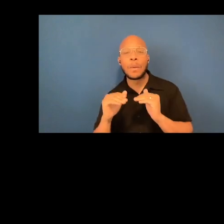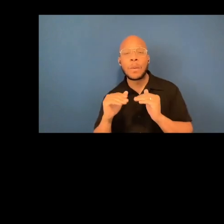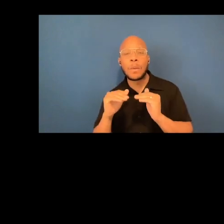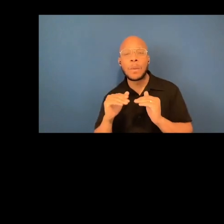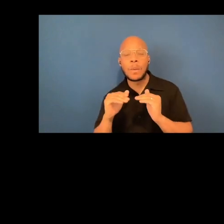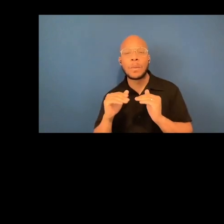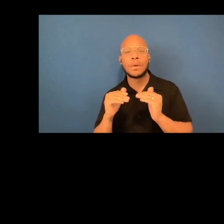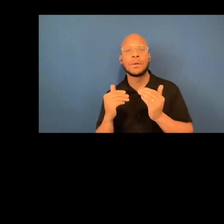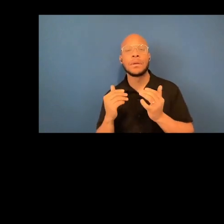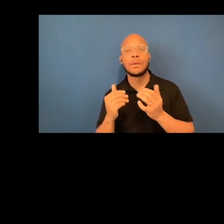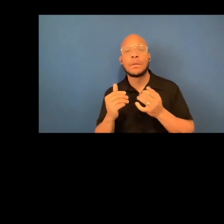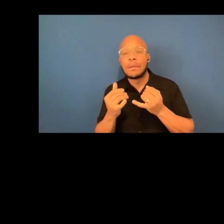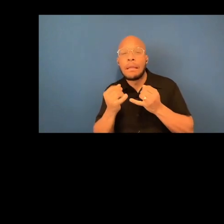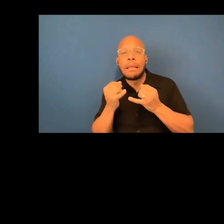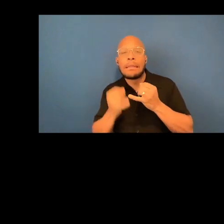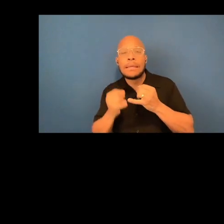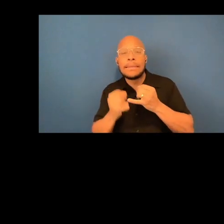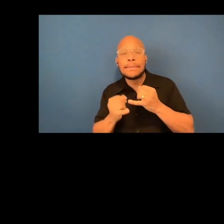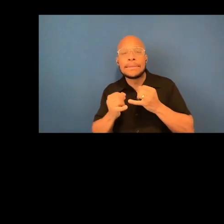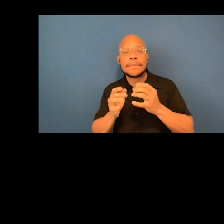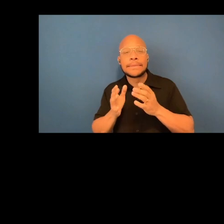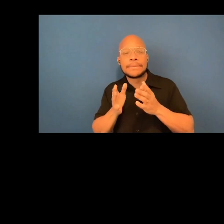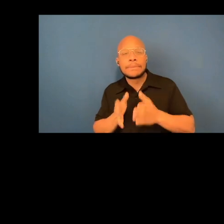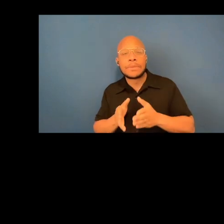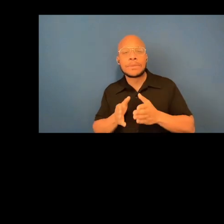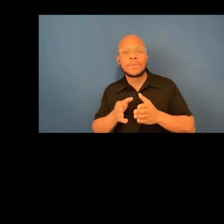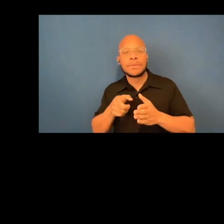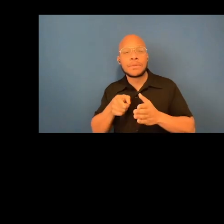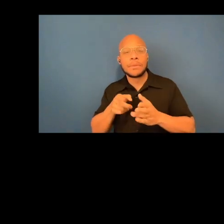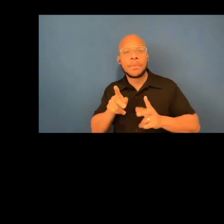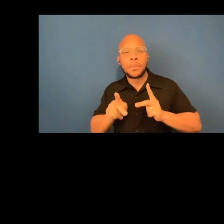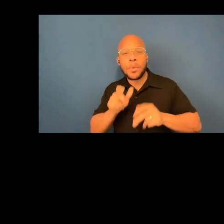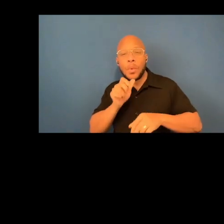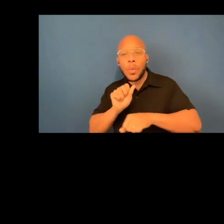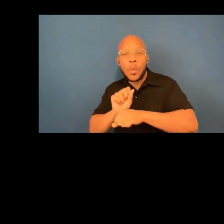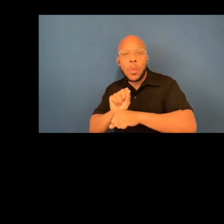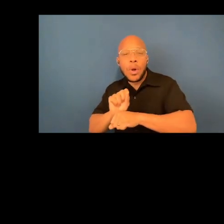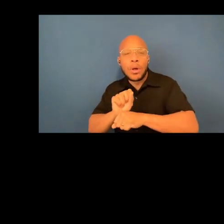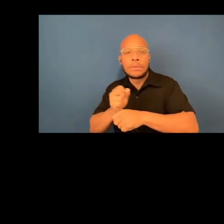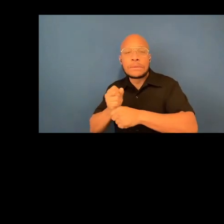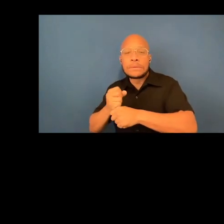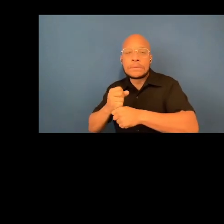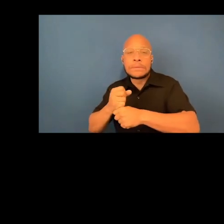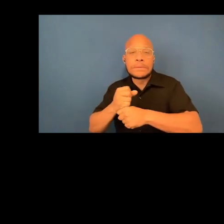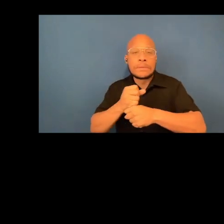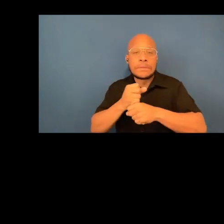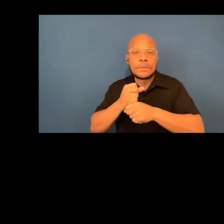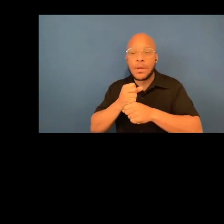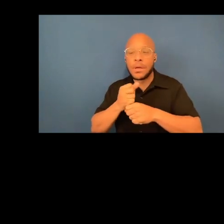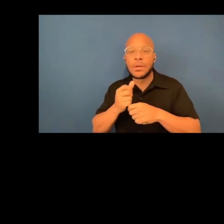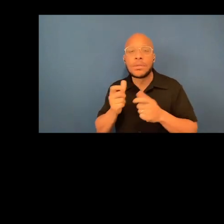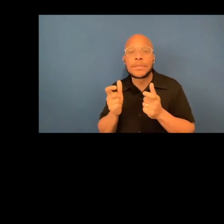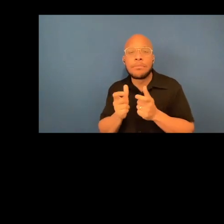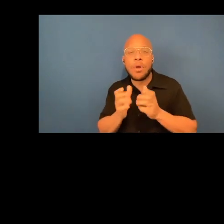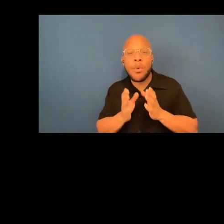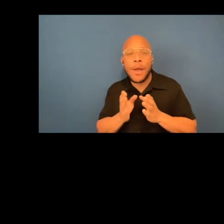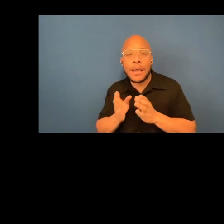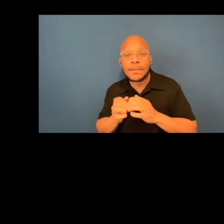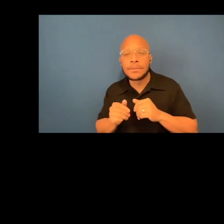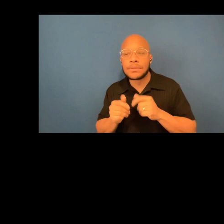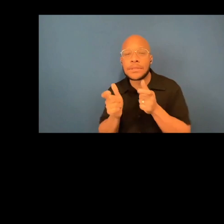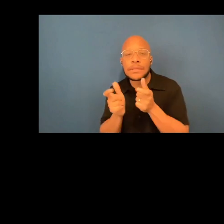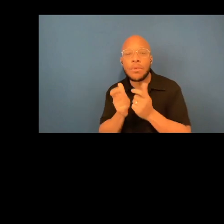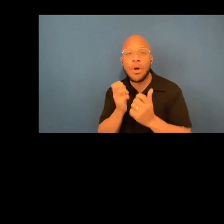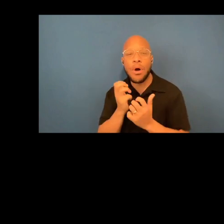the smallest of ways for the tiniest of audiences to make the biggest emotional